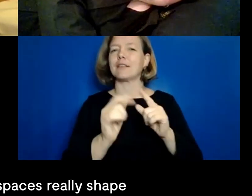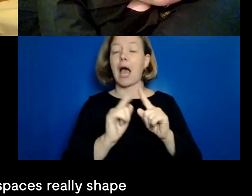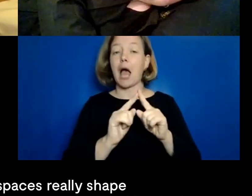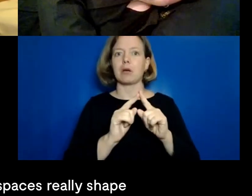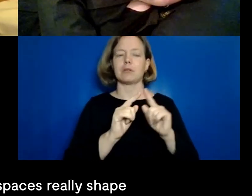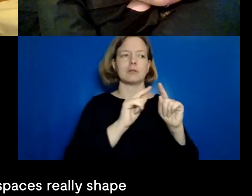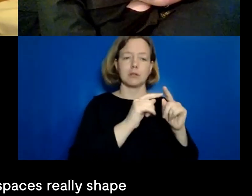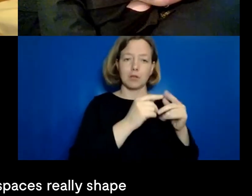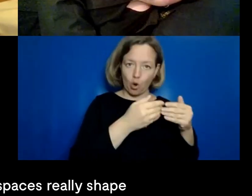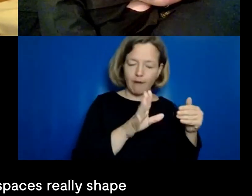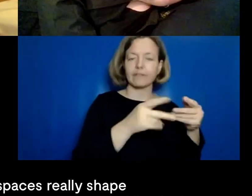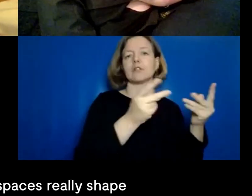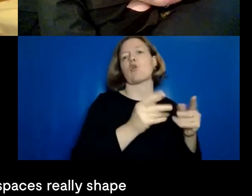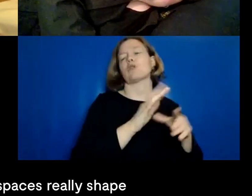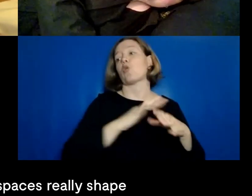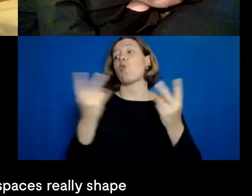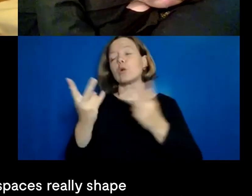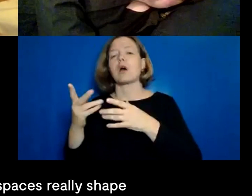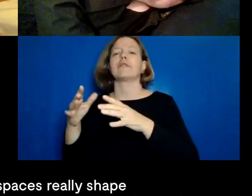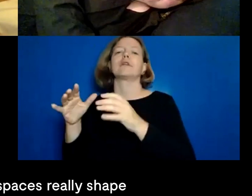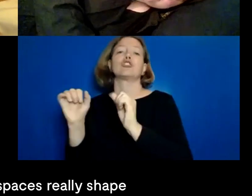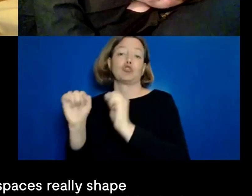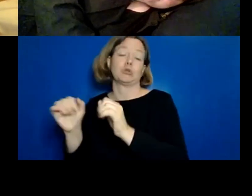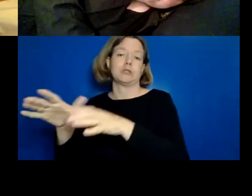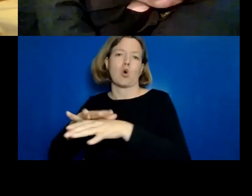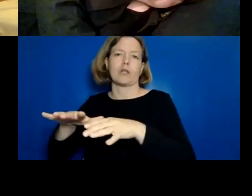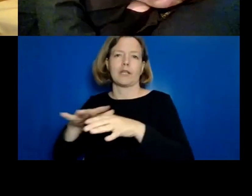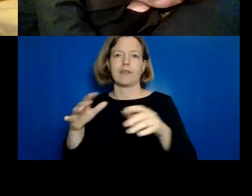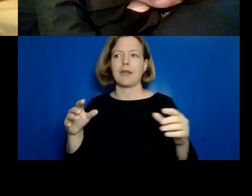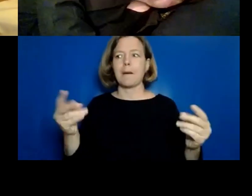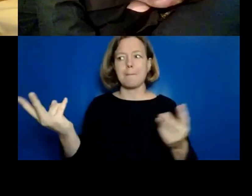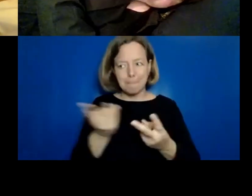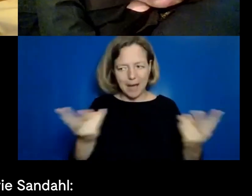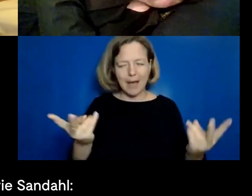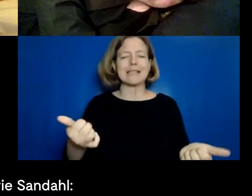my changing sense of what my identity is.